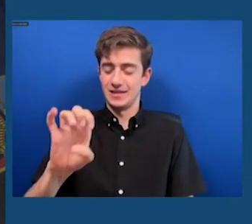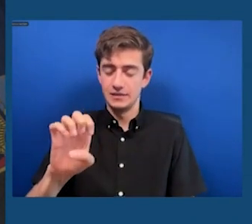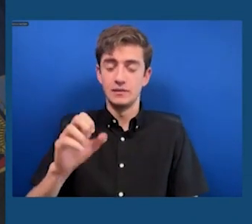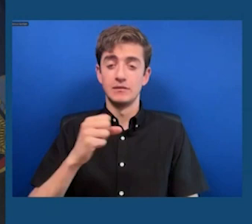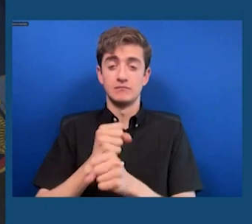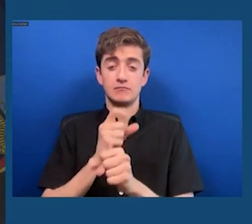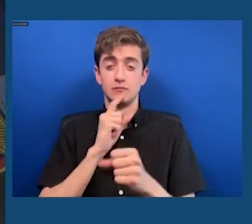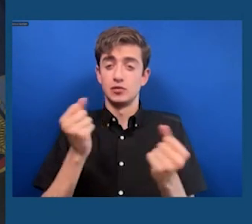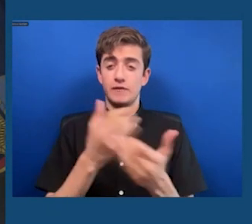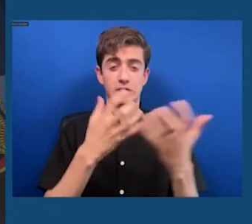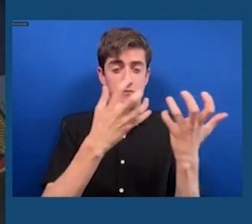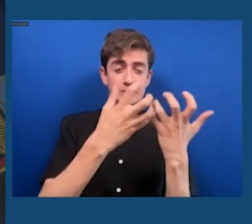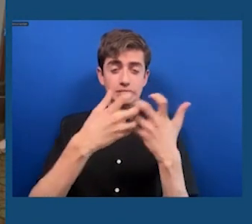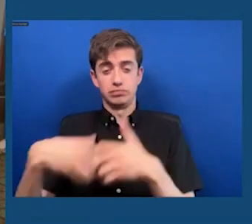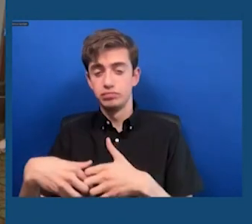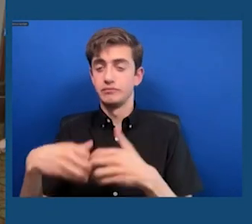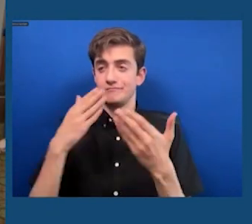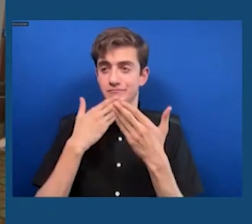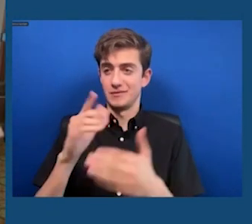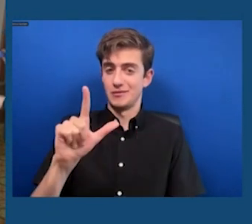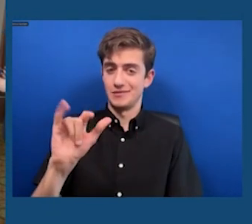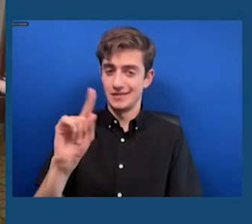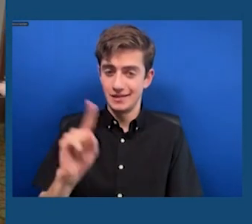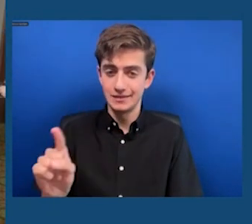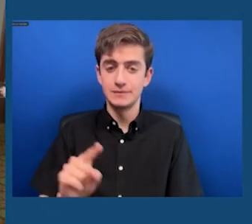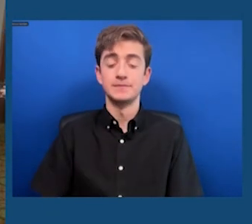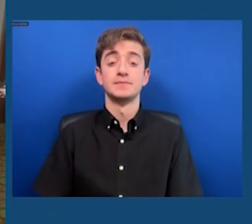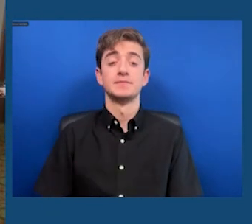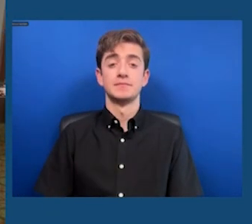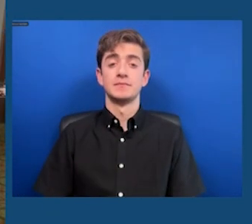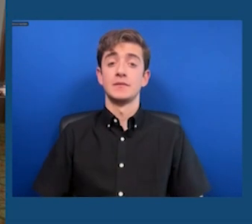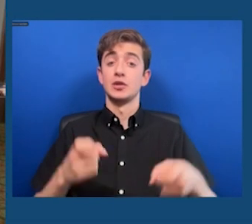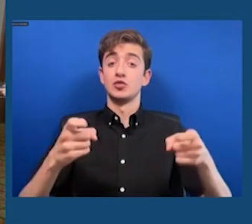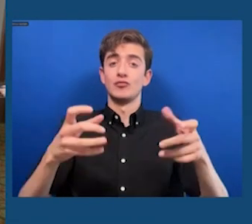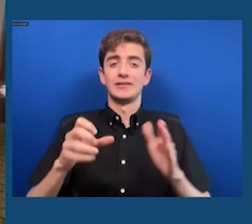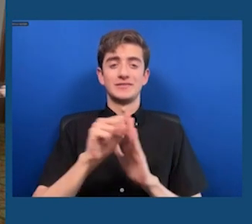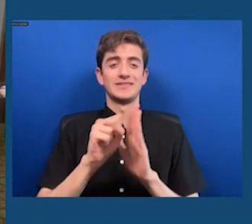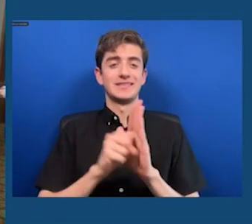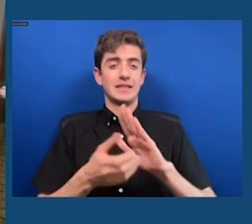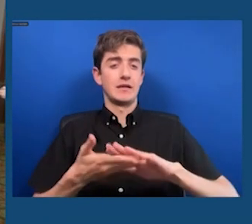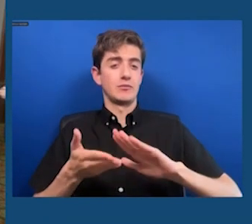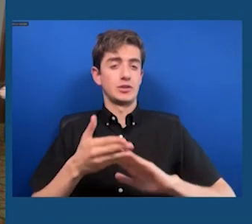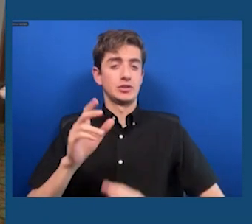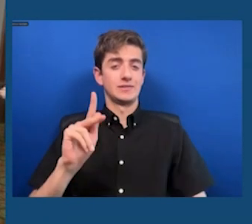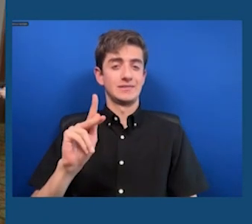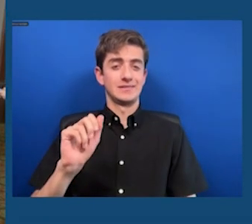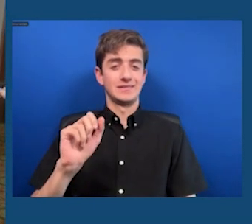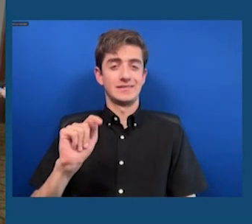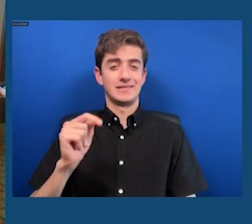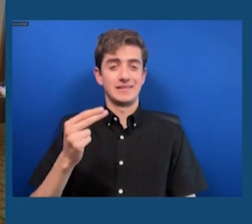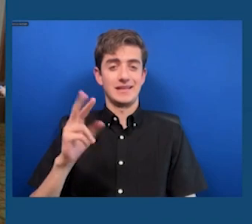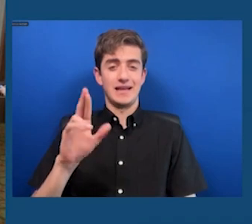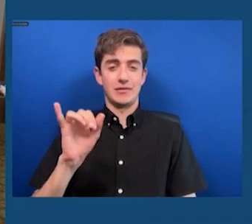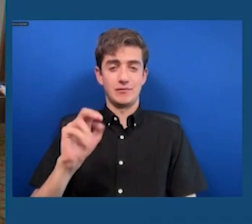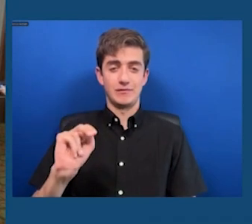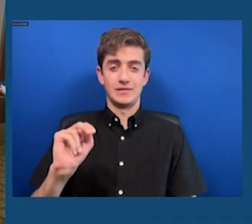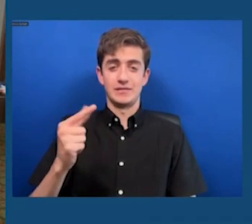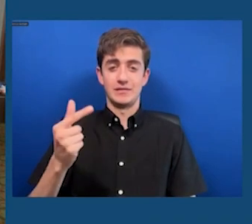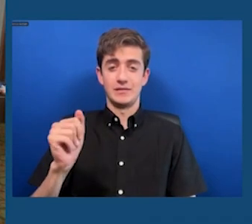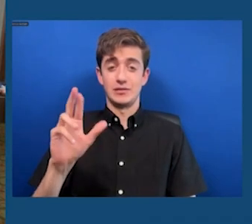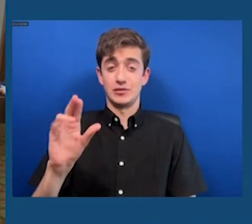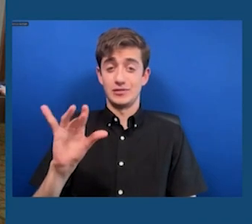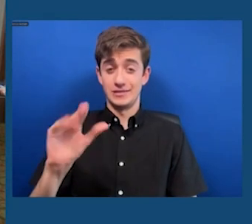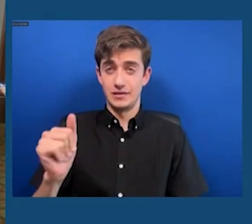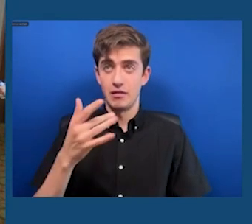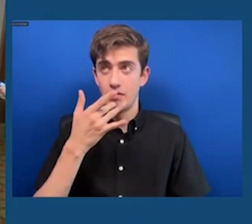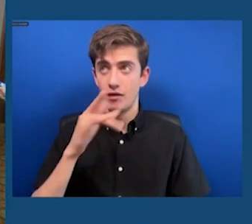thank her for all she has done. And Director of State Operations, Catherine Garcia. Luckily, there was not a blizzard or a major storm during the